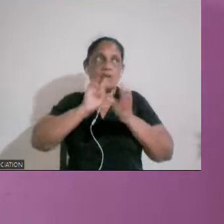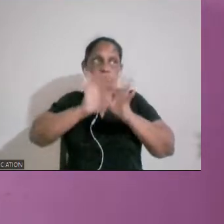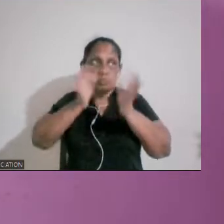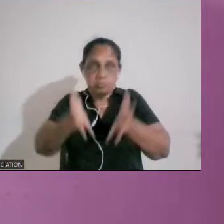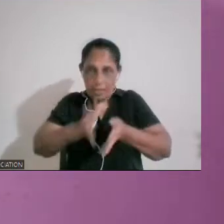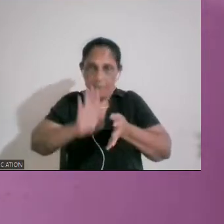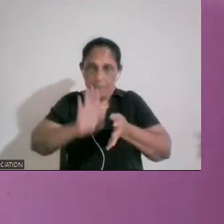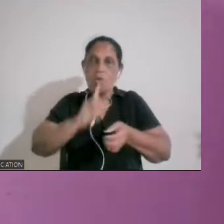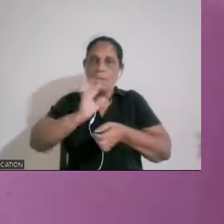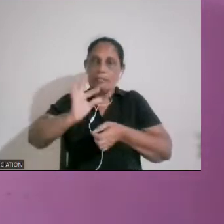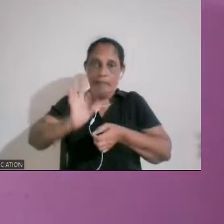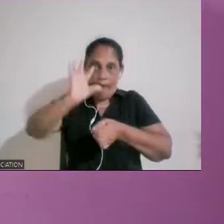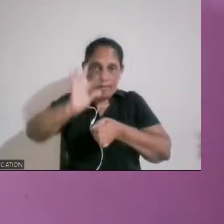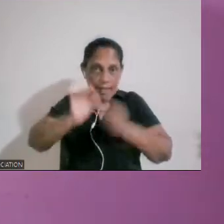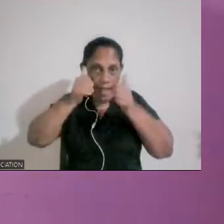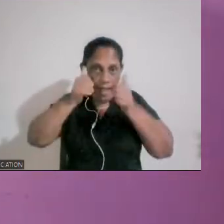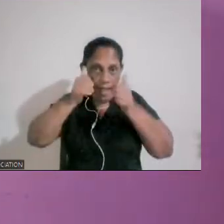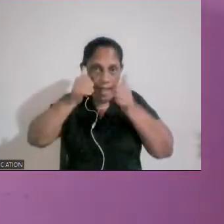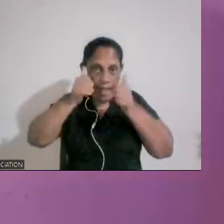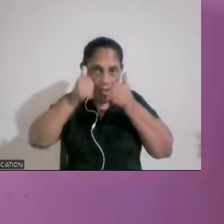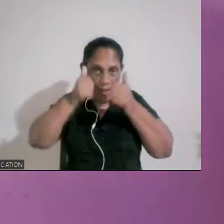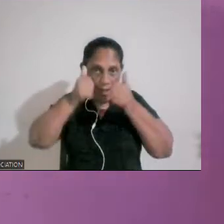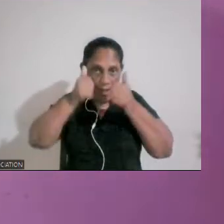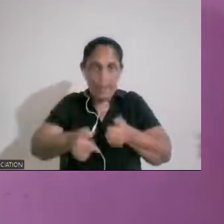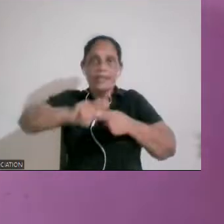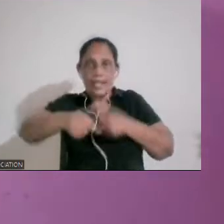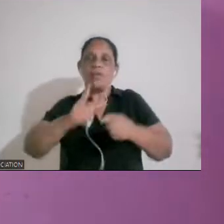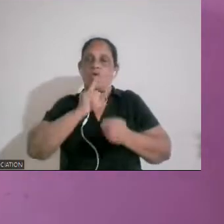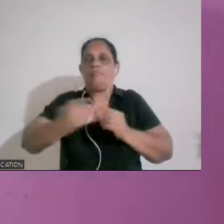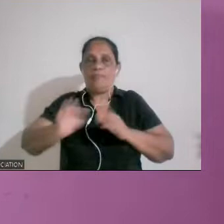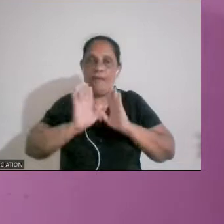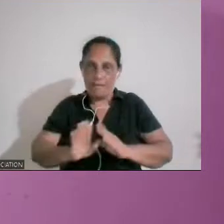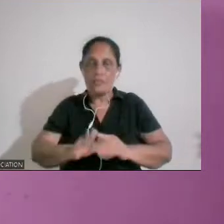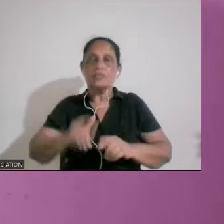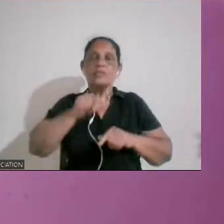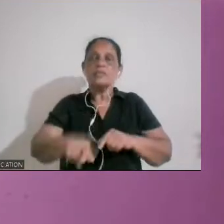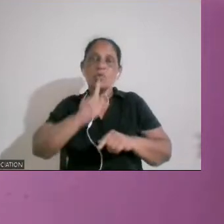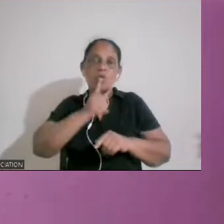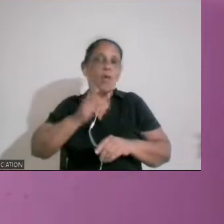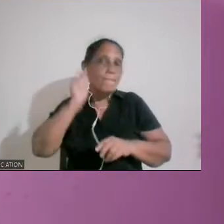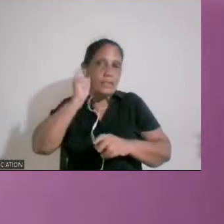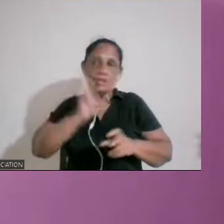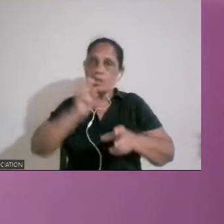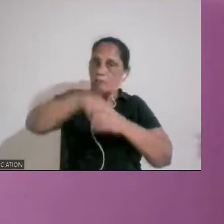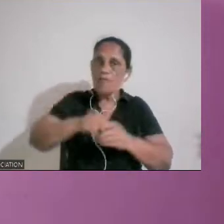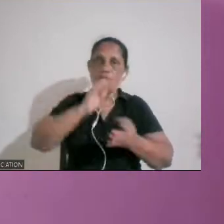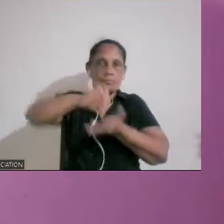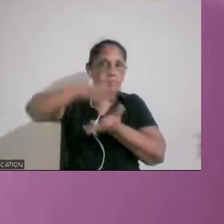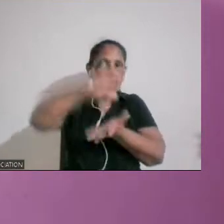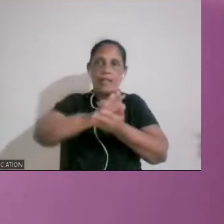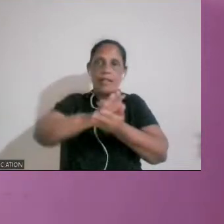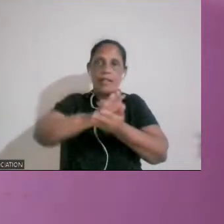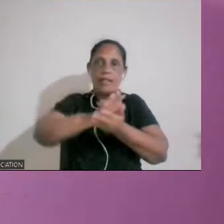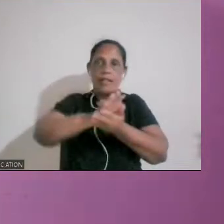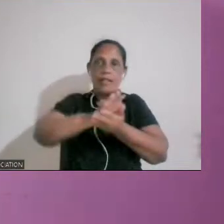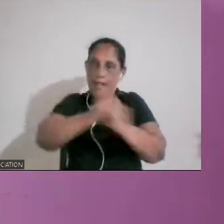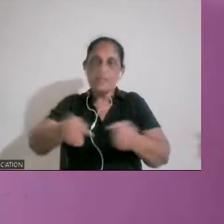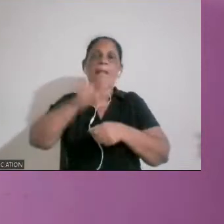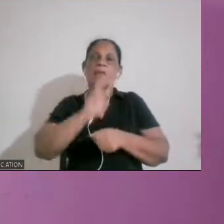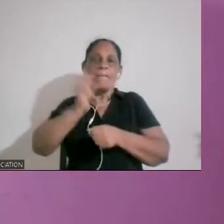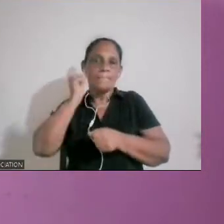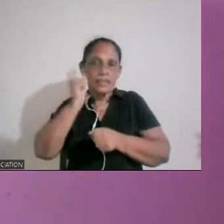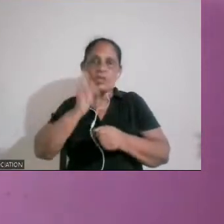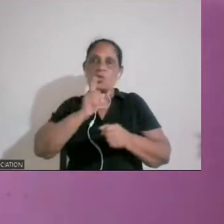of the uterus to make it thicker and get prepared for a fertilized egg. Now, when there is no fertilized egg and no